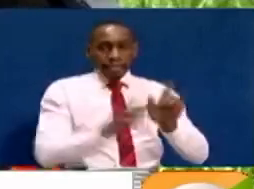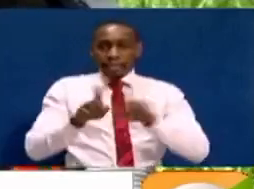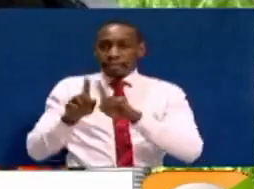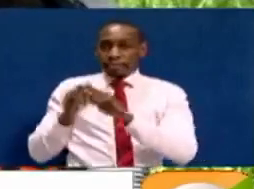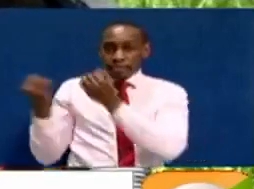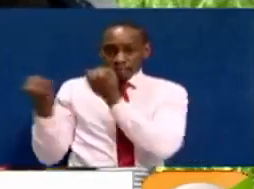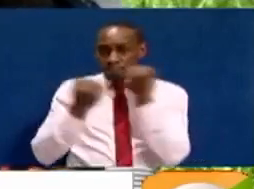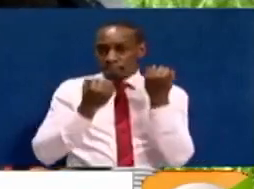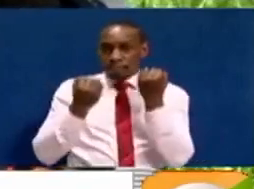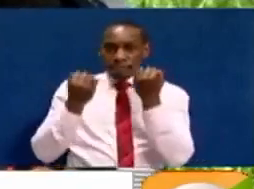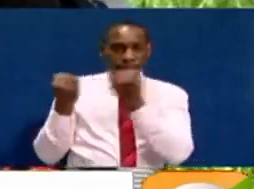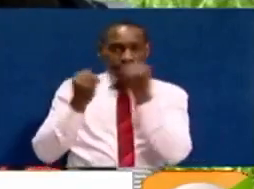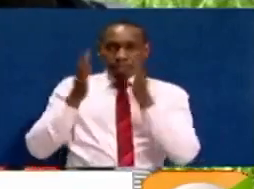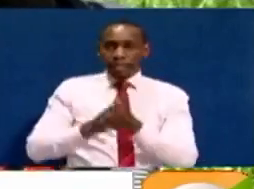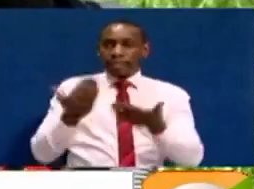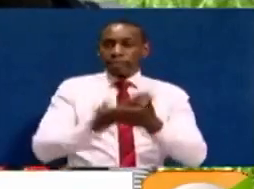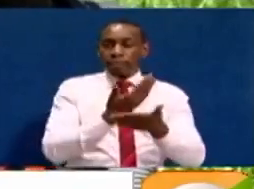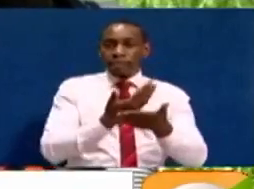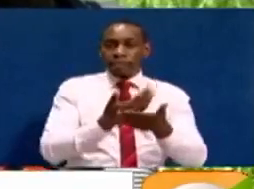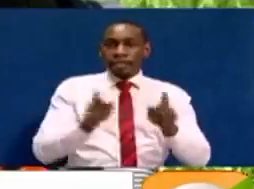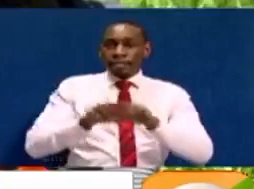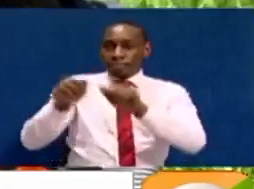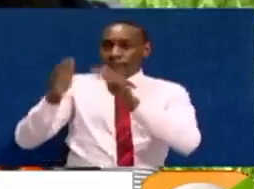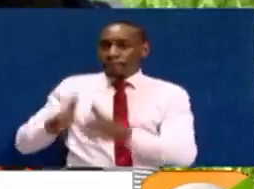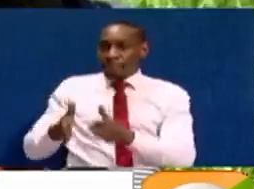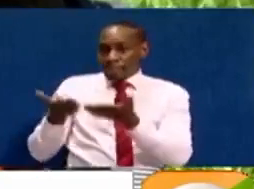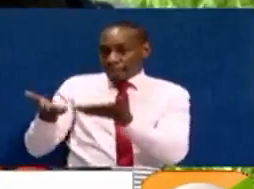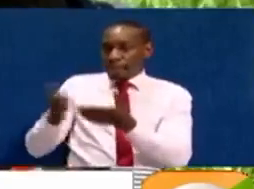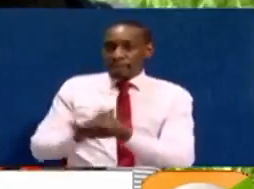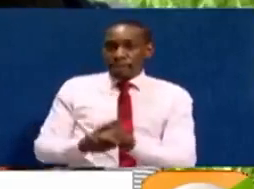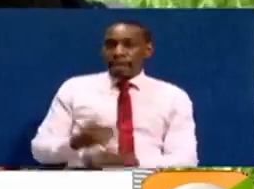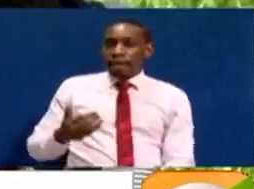caners could have been lifted and taken to any factory. This farmer we are sending here